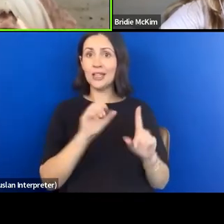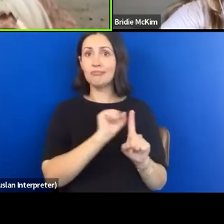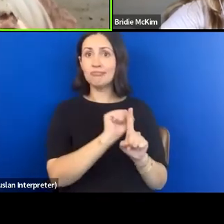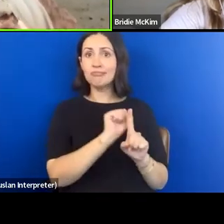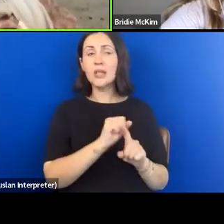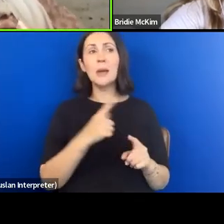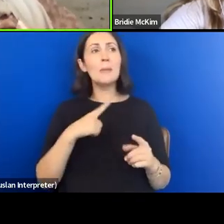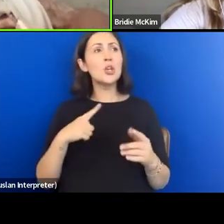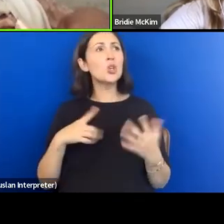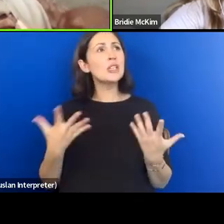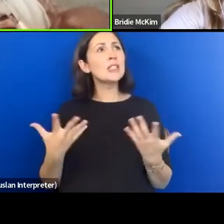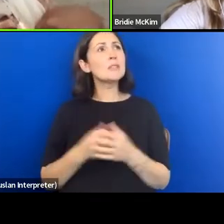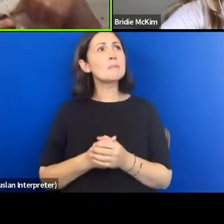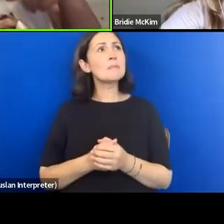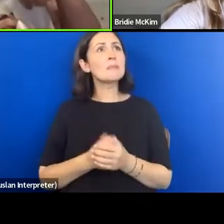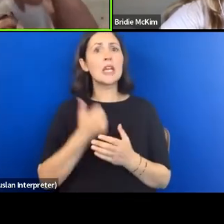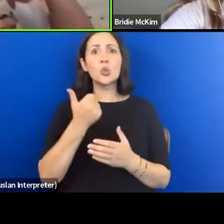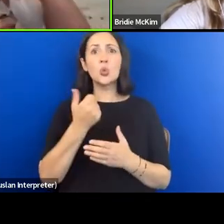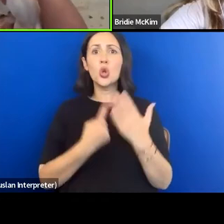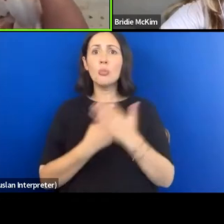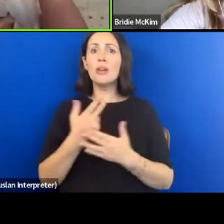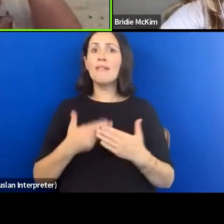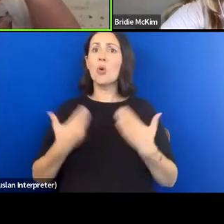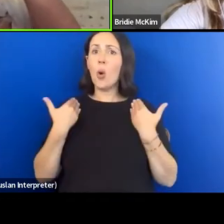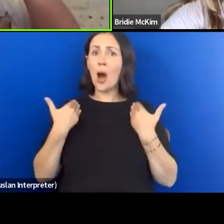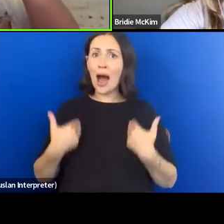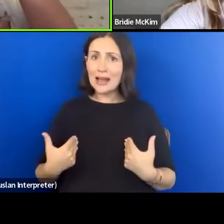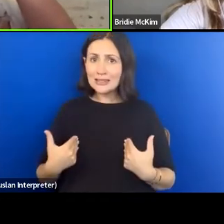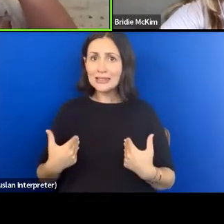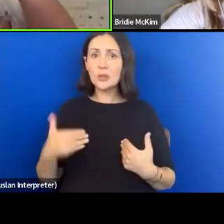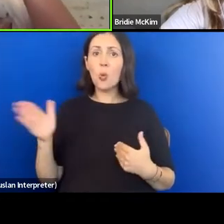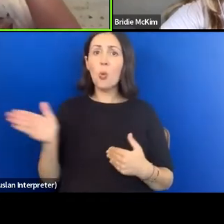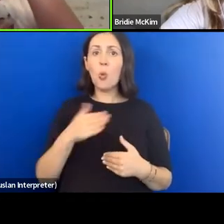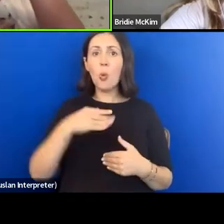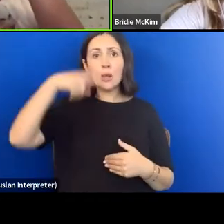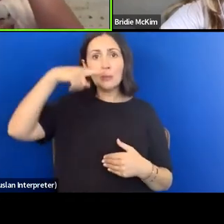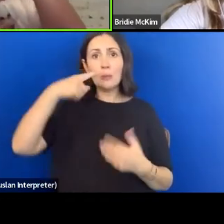it's a chance for us and our achievements to be